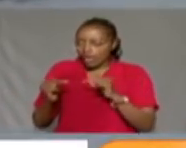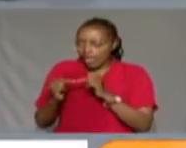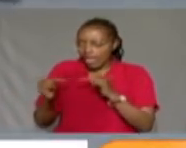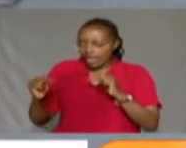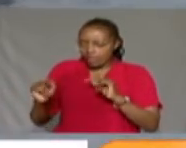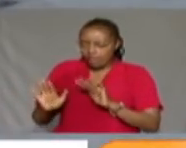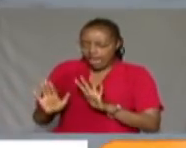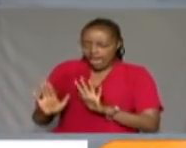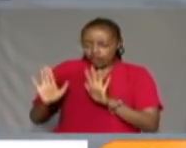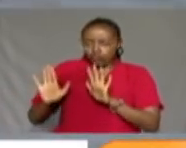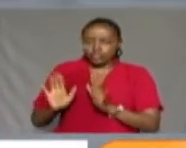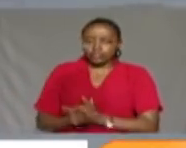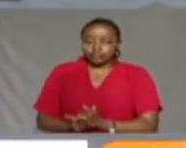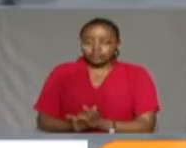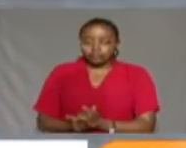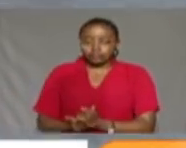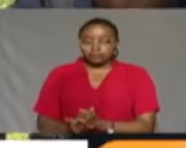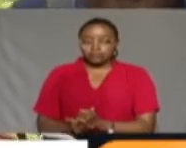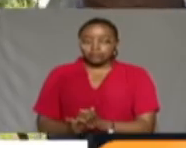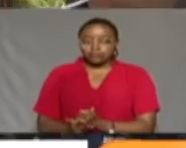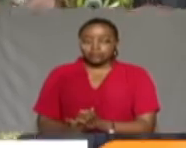bay.